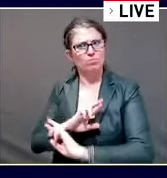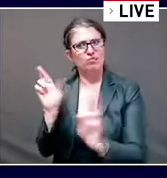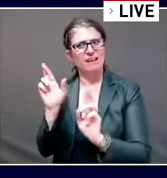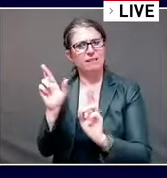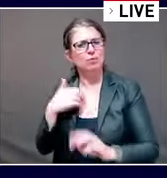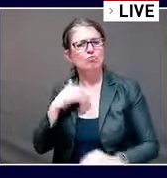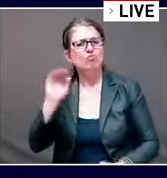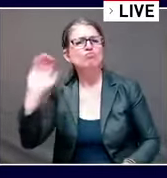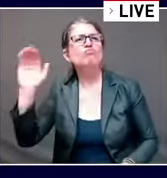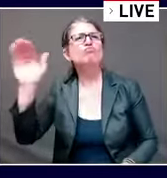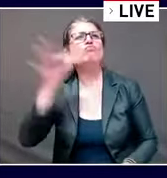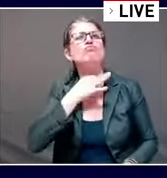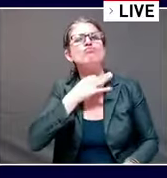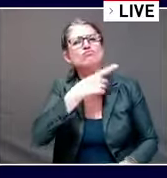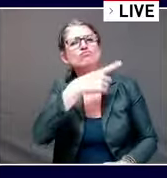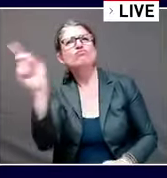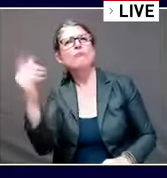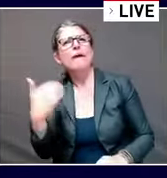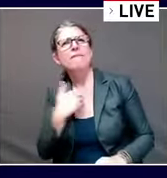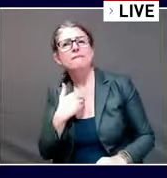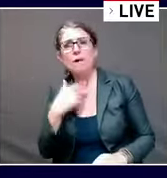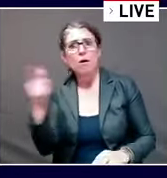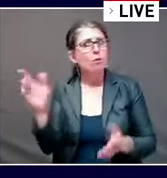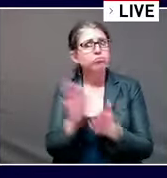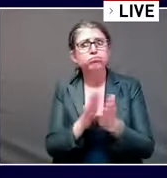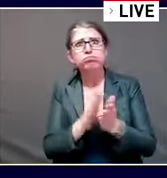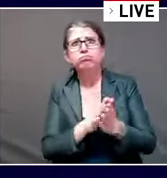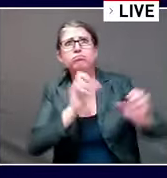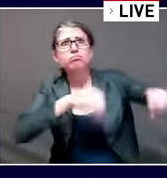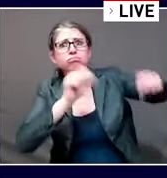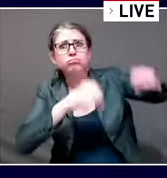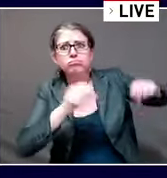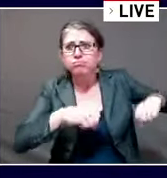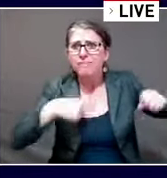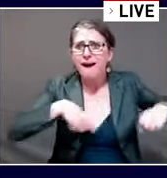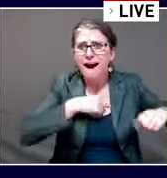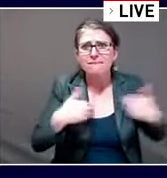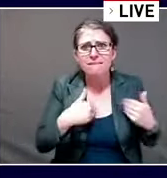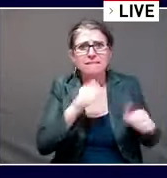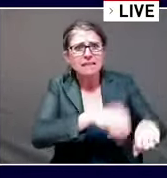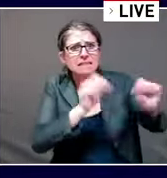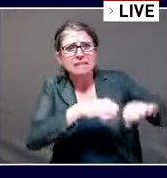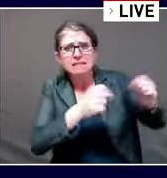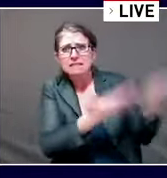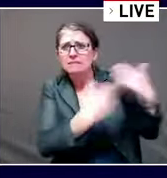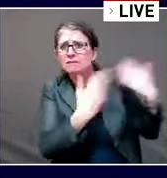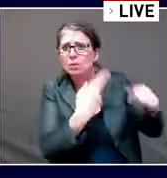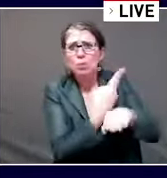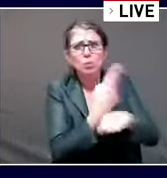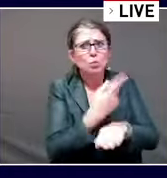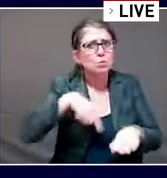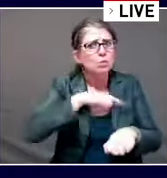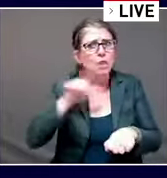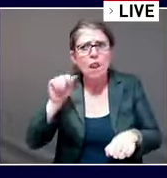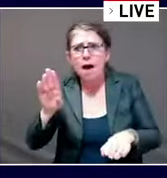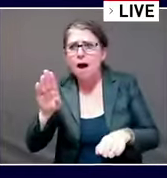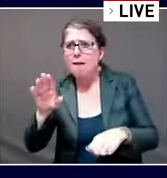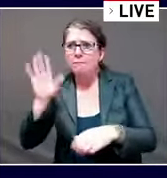us a sense of what they've got in terms of ultra cold storage space. We are looking to see whether vaccine can